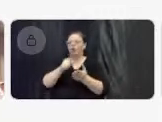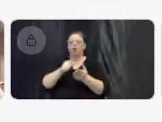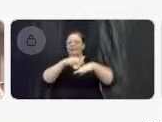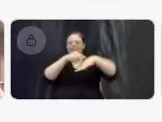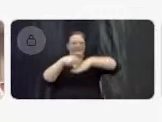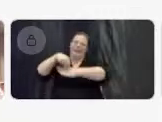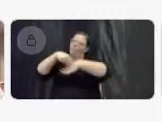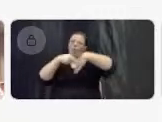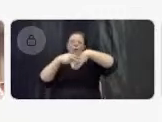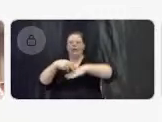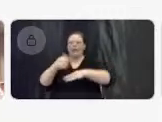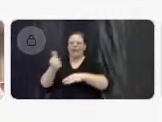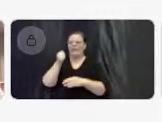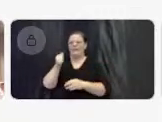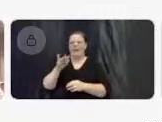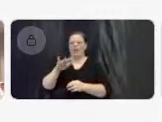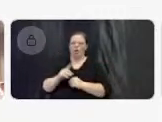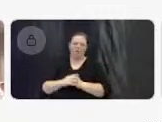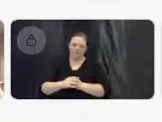skateboarding in the back of my property.